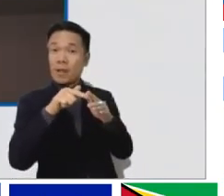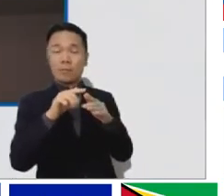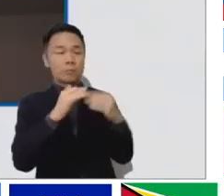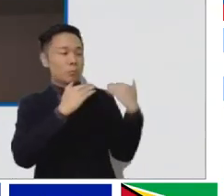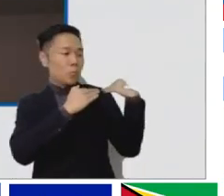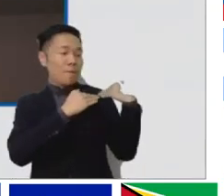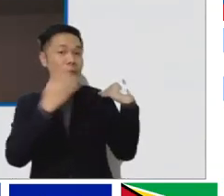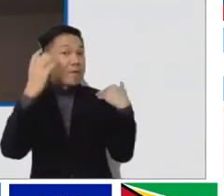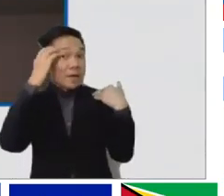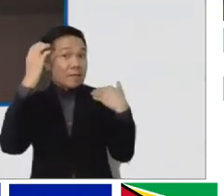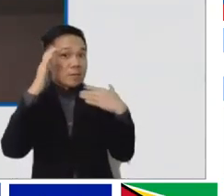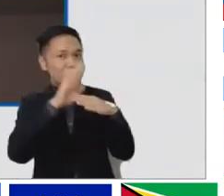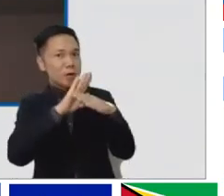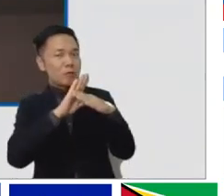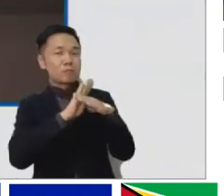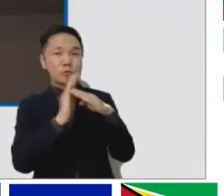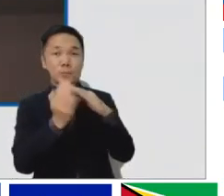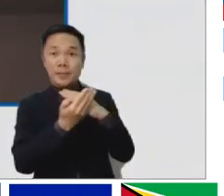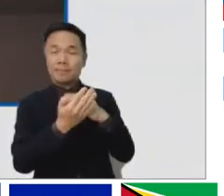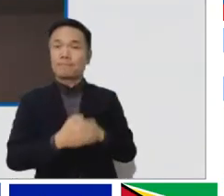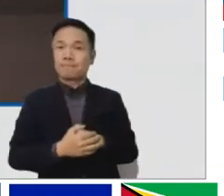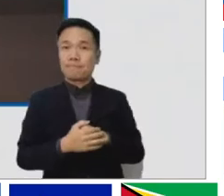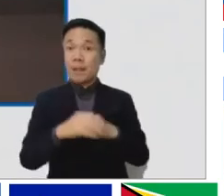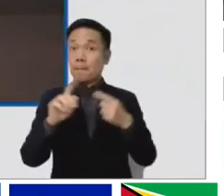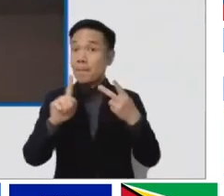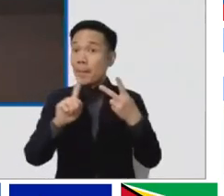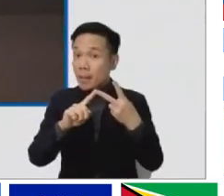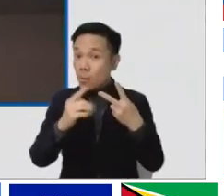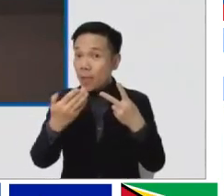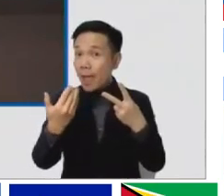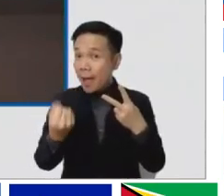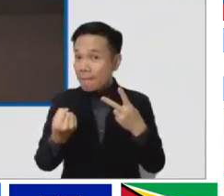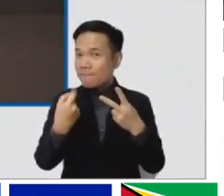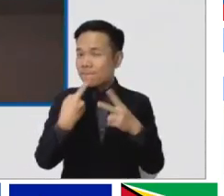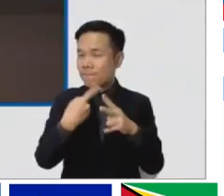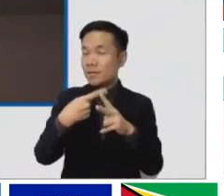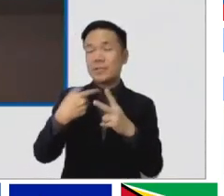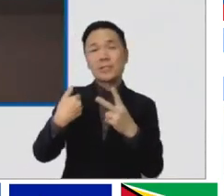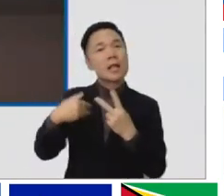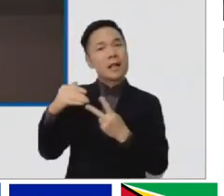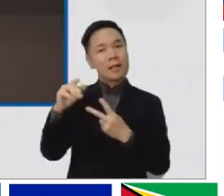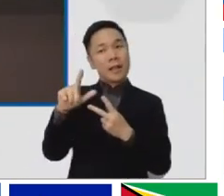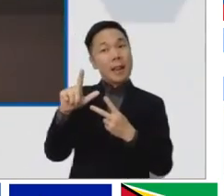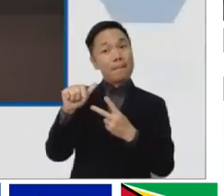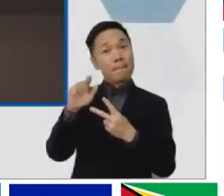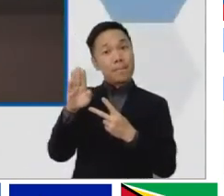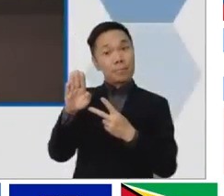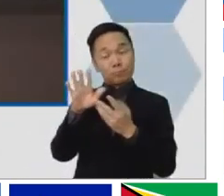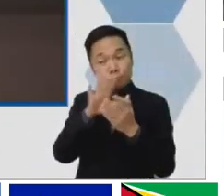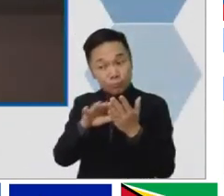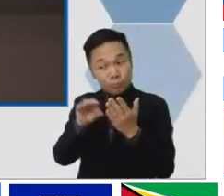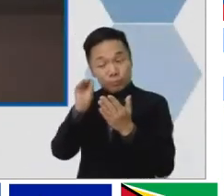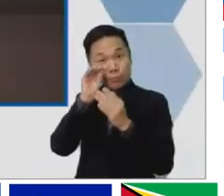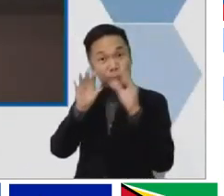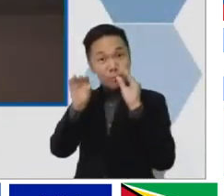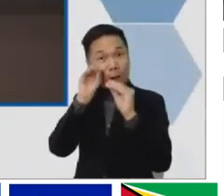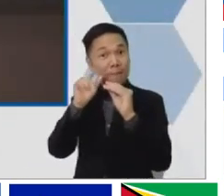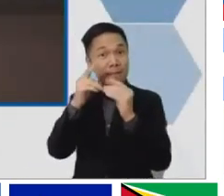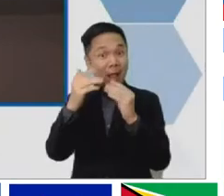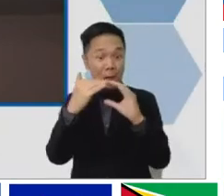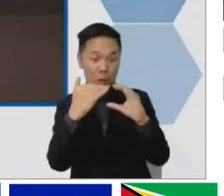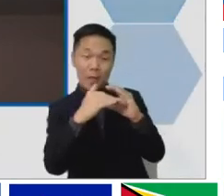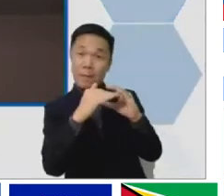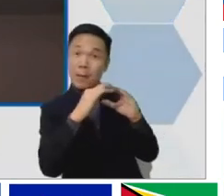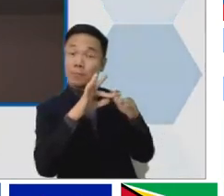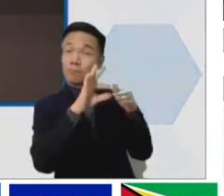happen to register before, then you would have received a link in your inbox. Certainly go ahead, check to ensure that you have the